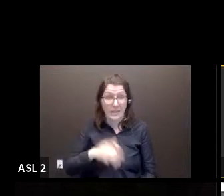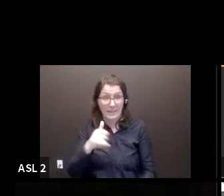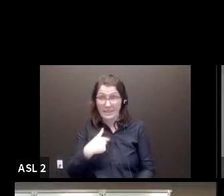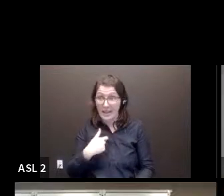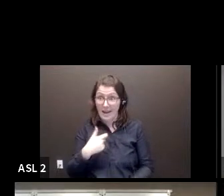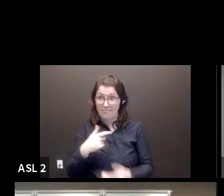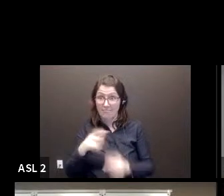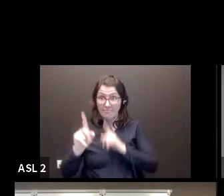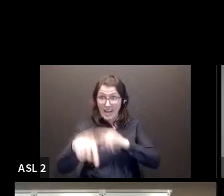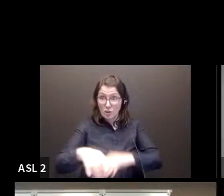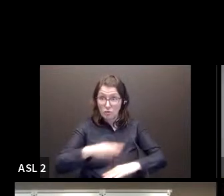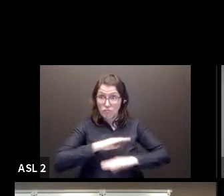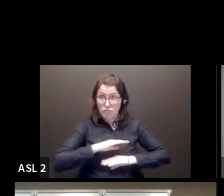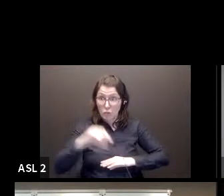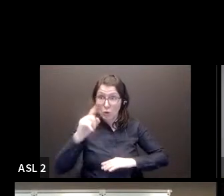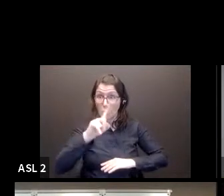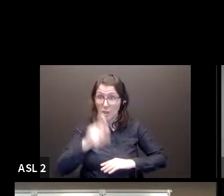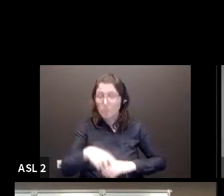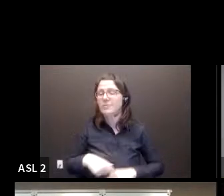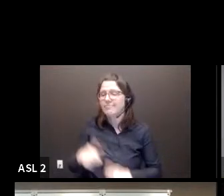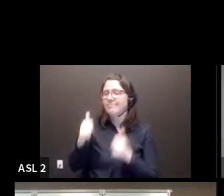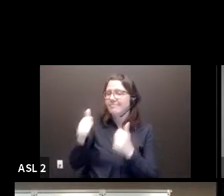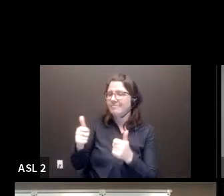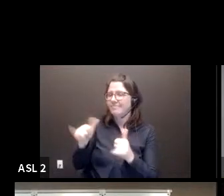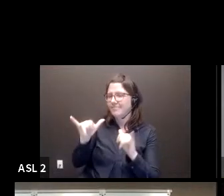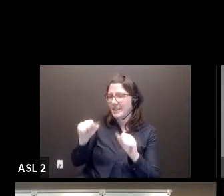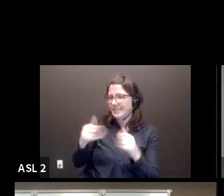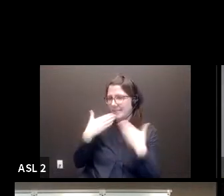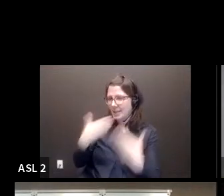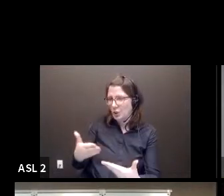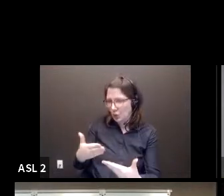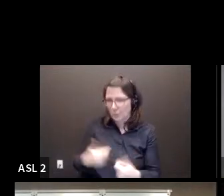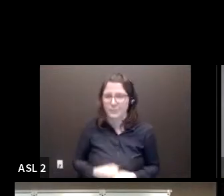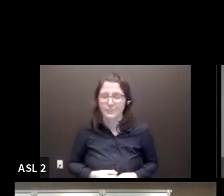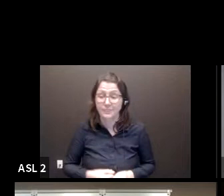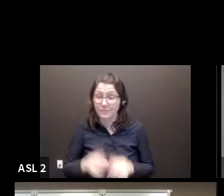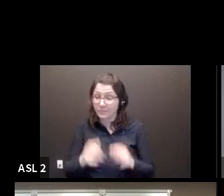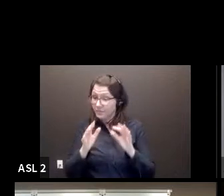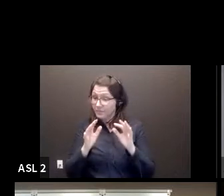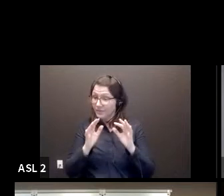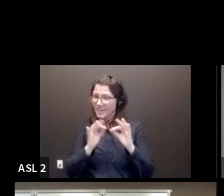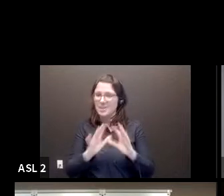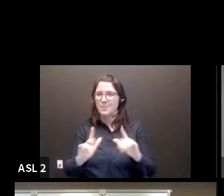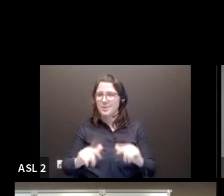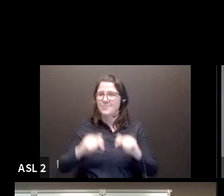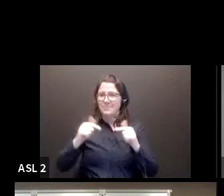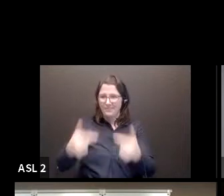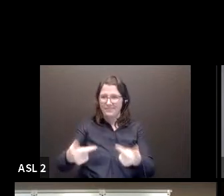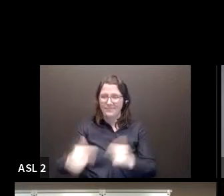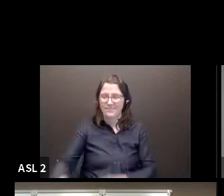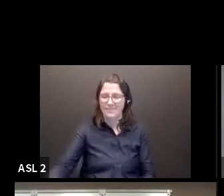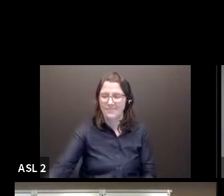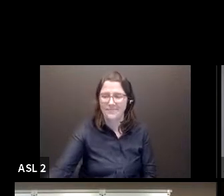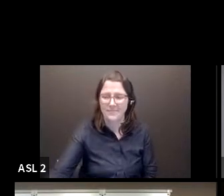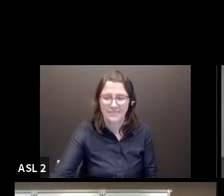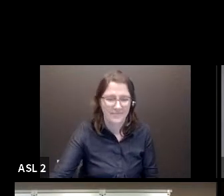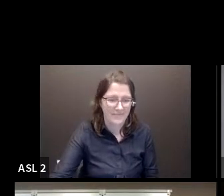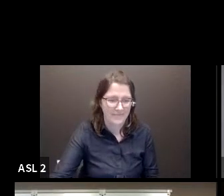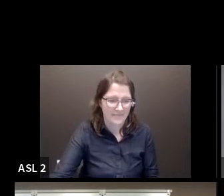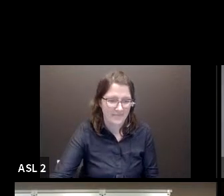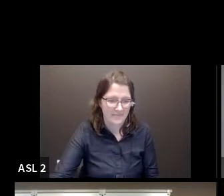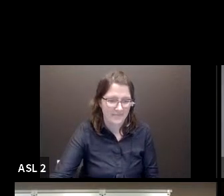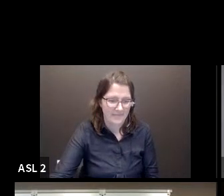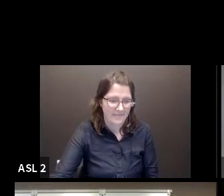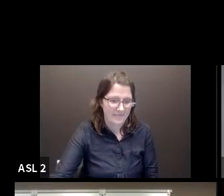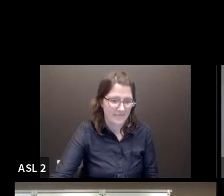that uh comprehensive answer um uh mr chair just three more questions i'll try and be really brief and then i'll um stand